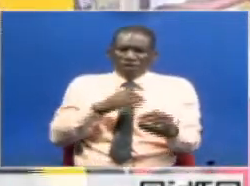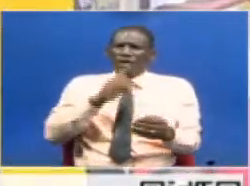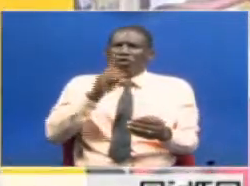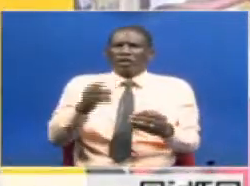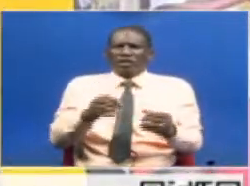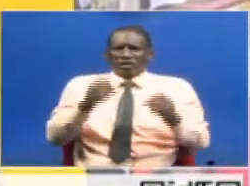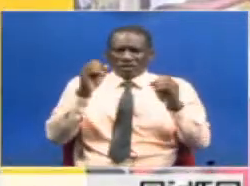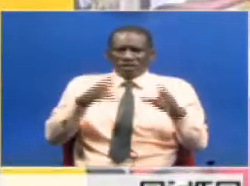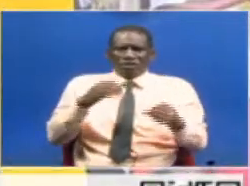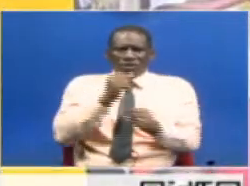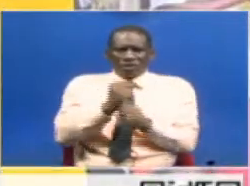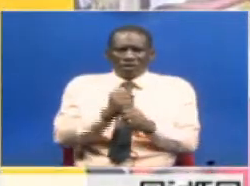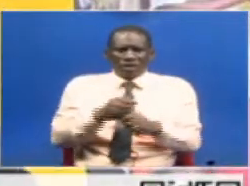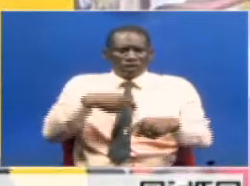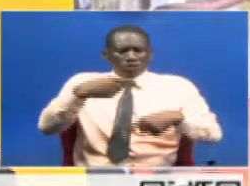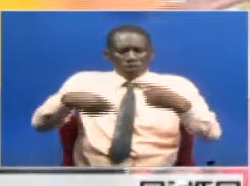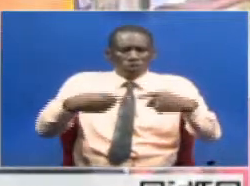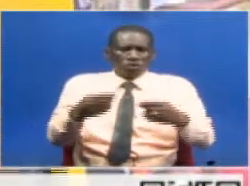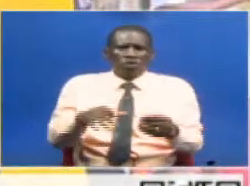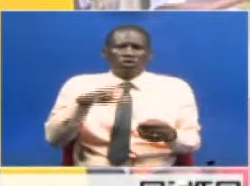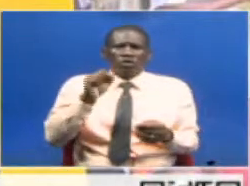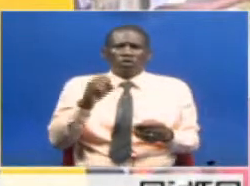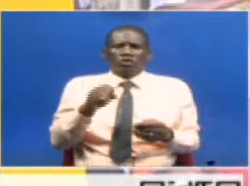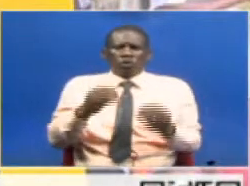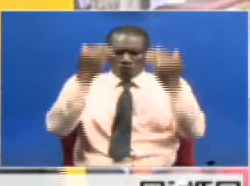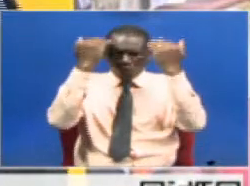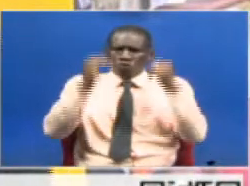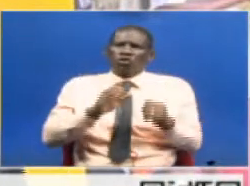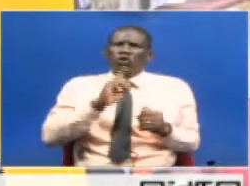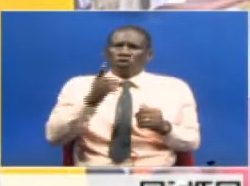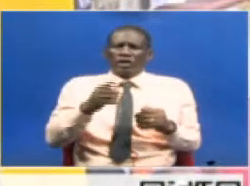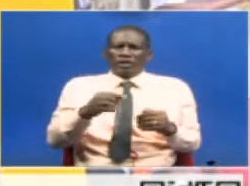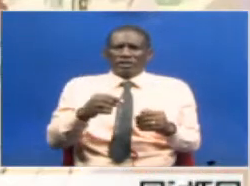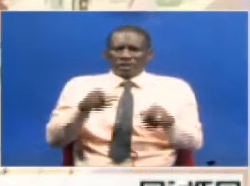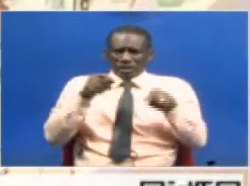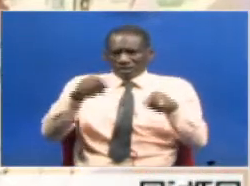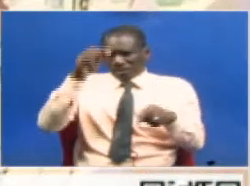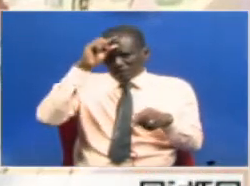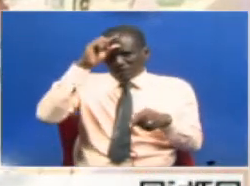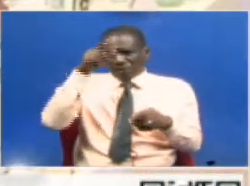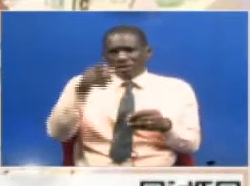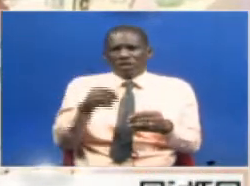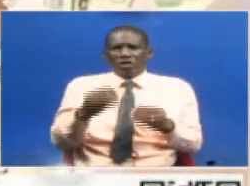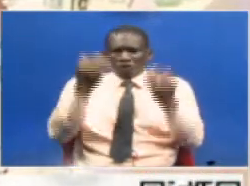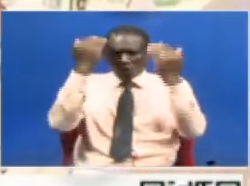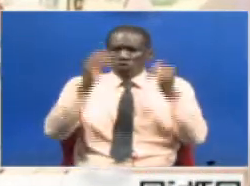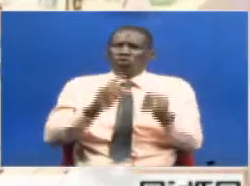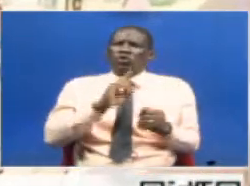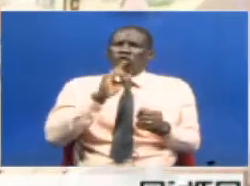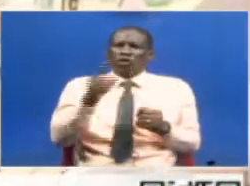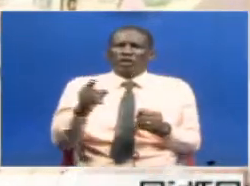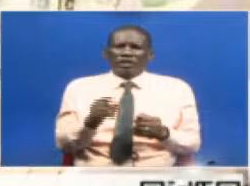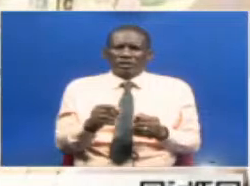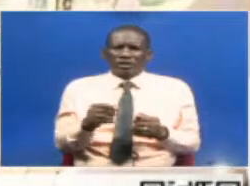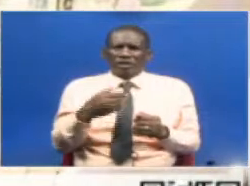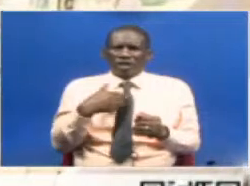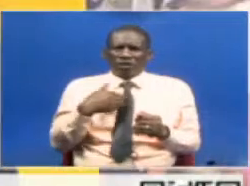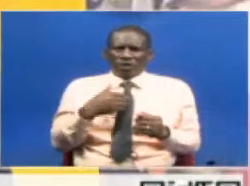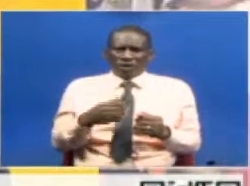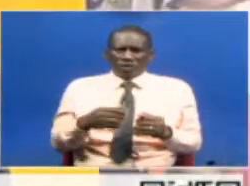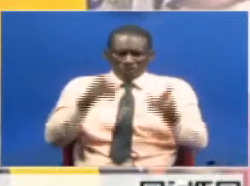is going to happen. It will continue. So court order says government has to rule according to the rule